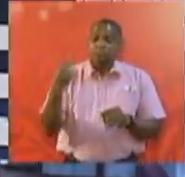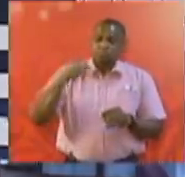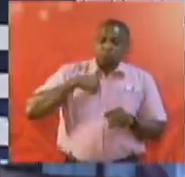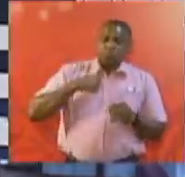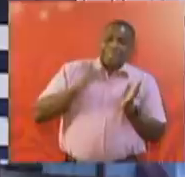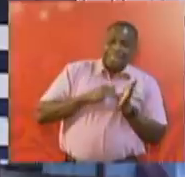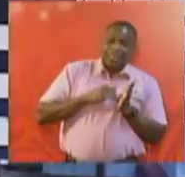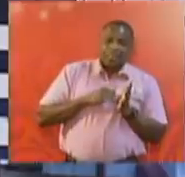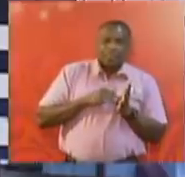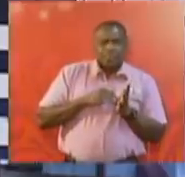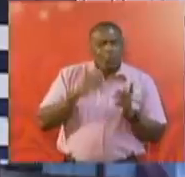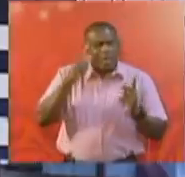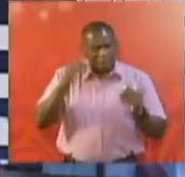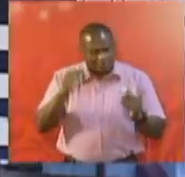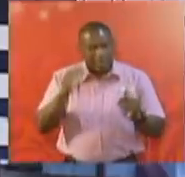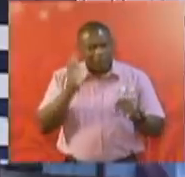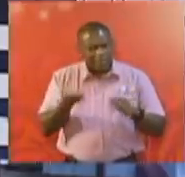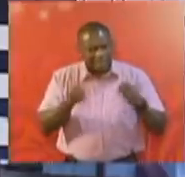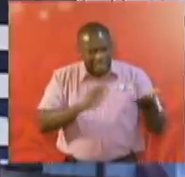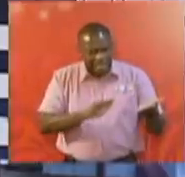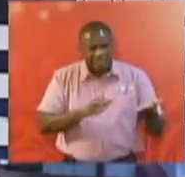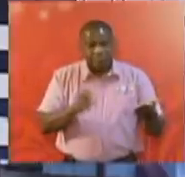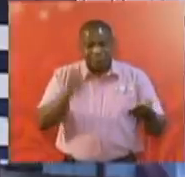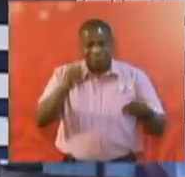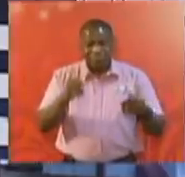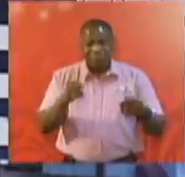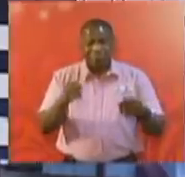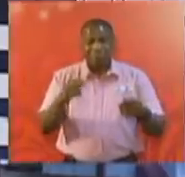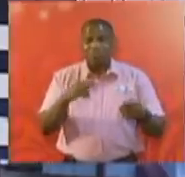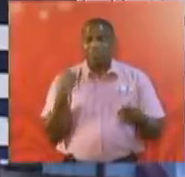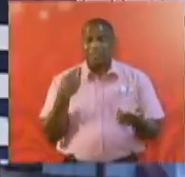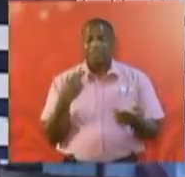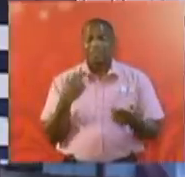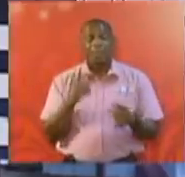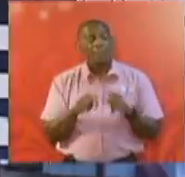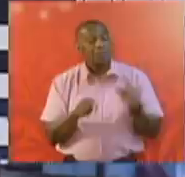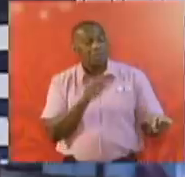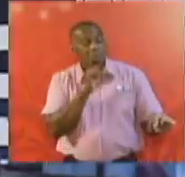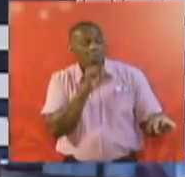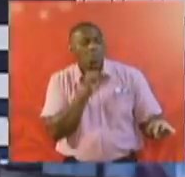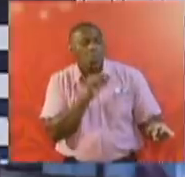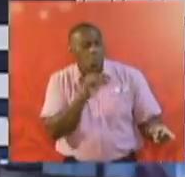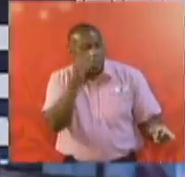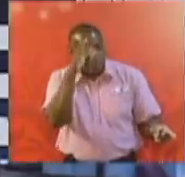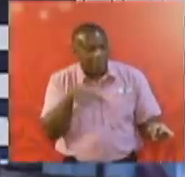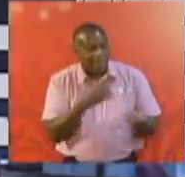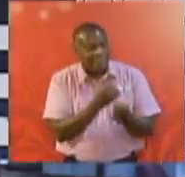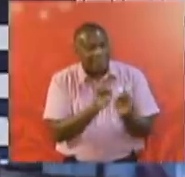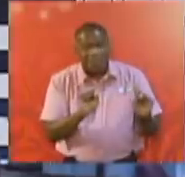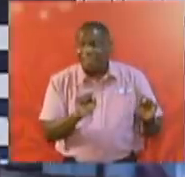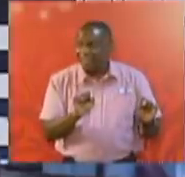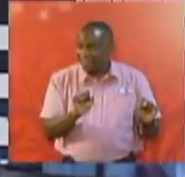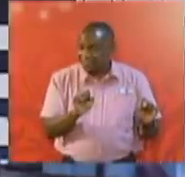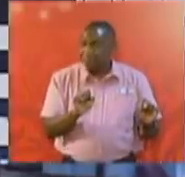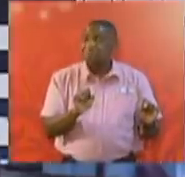skyrockets. But this elderly gentleman survived. He survived to the point now he is on the ward, on